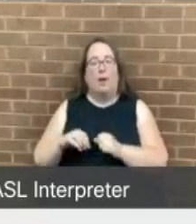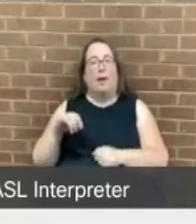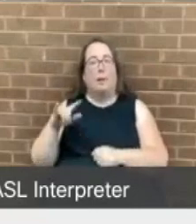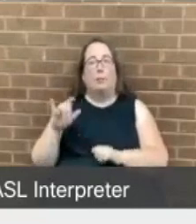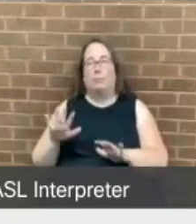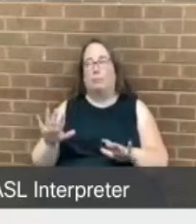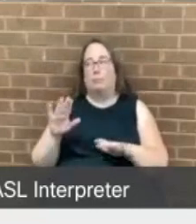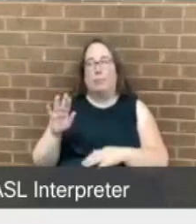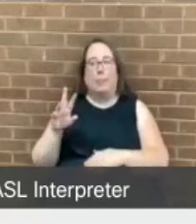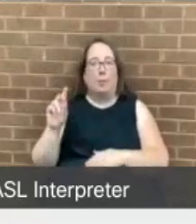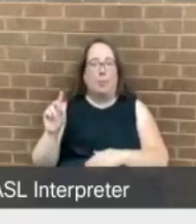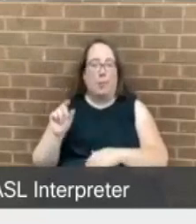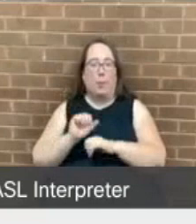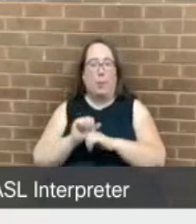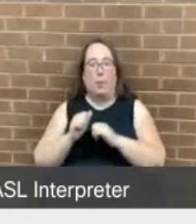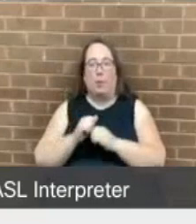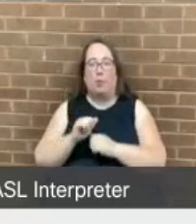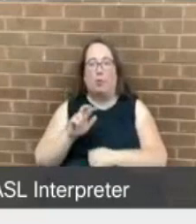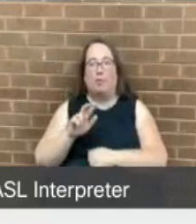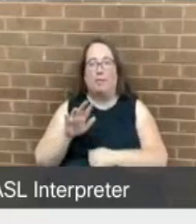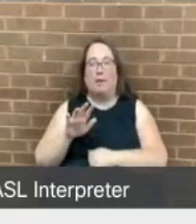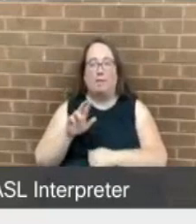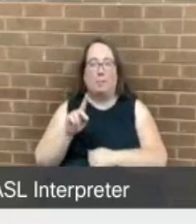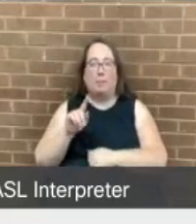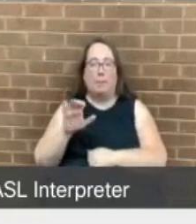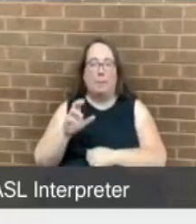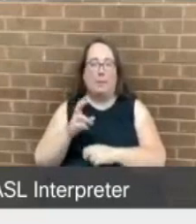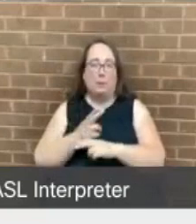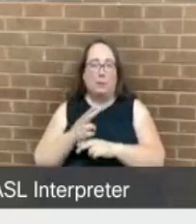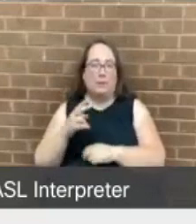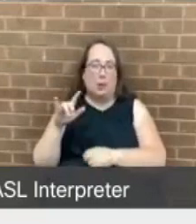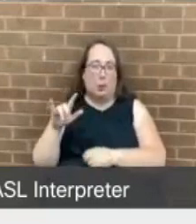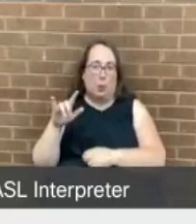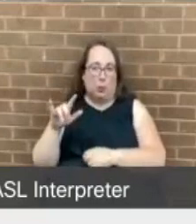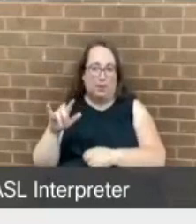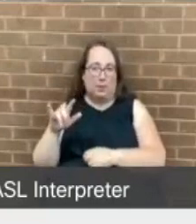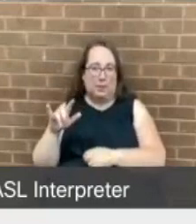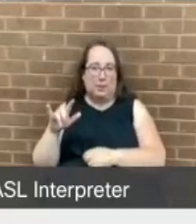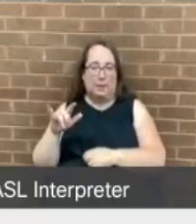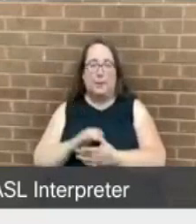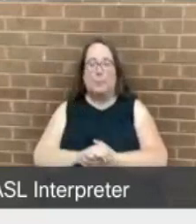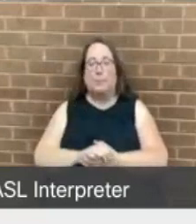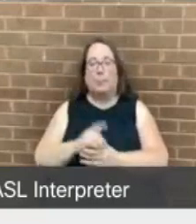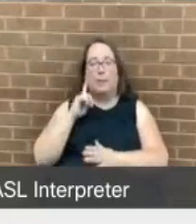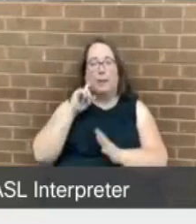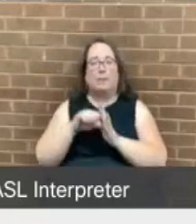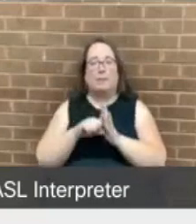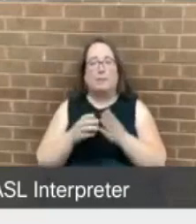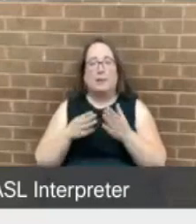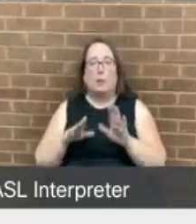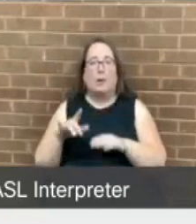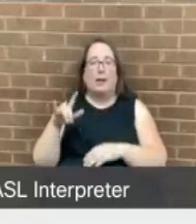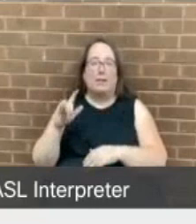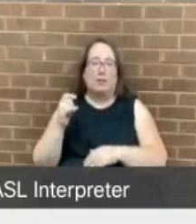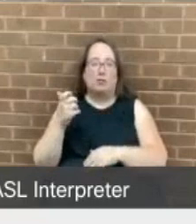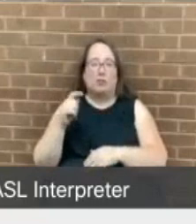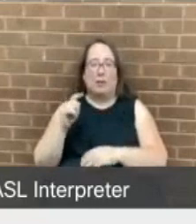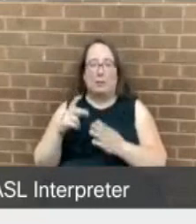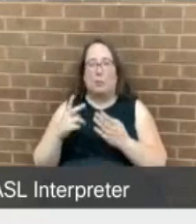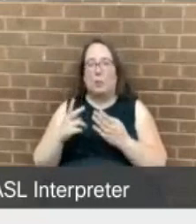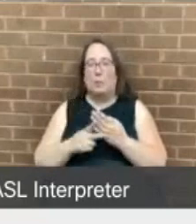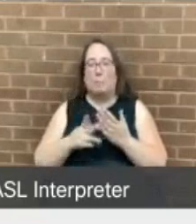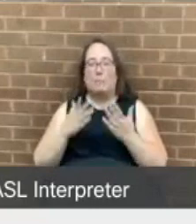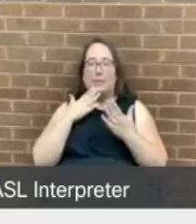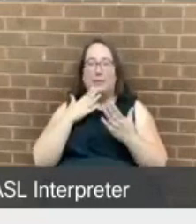Maryland by working with our 35 public use airports in the state. For the statewide aviation grants program, thanks